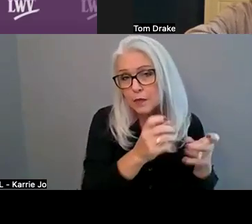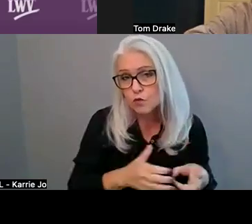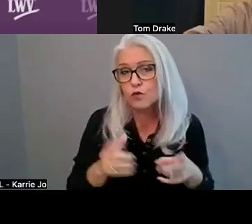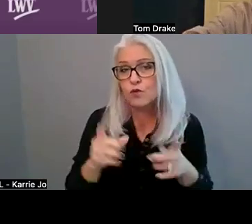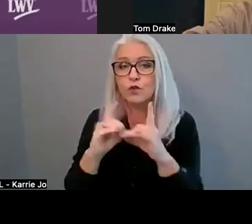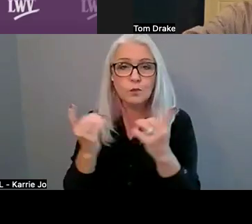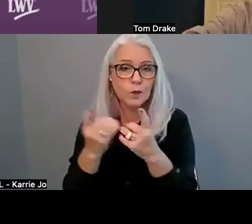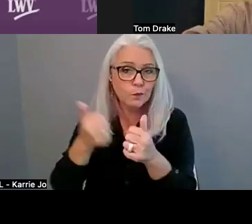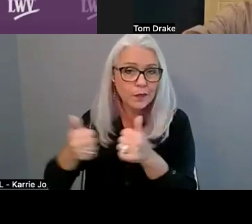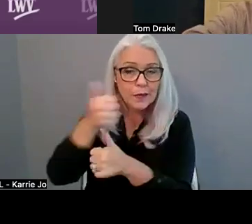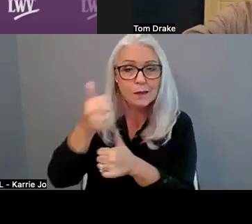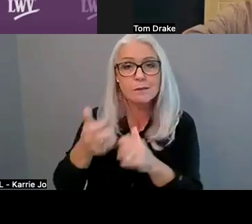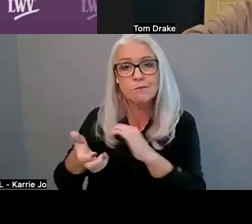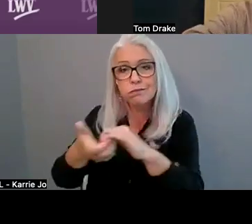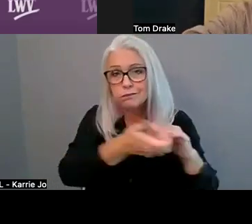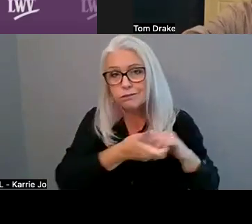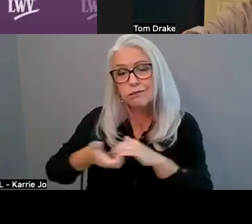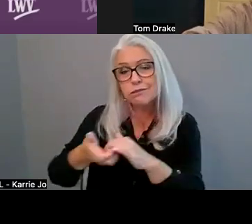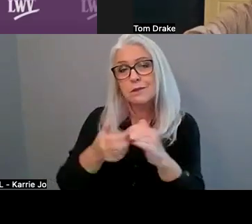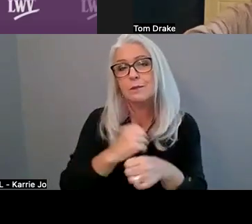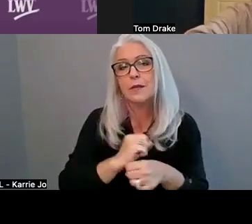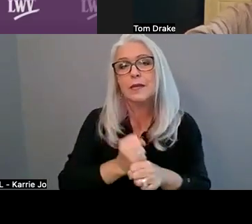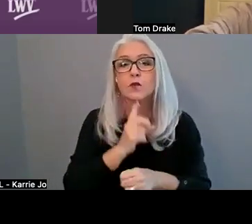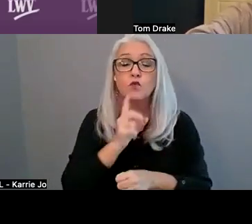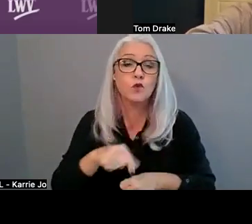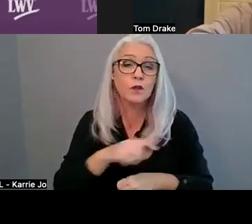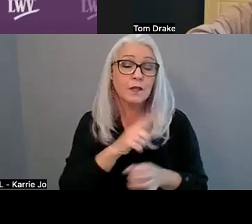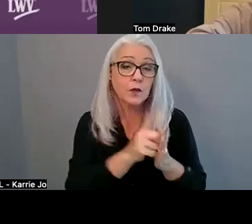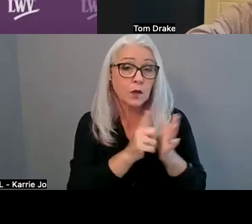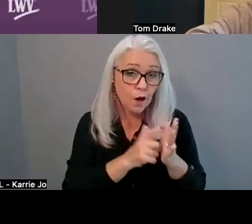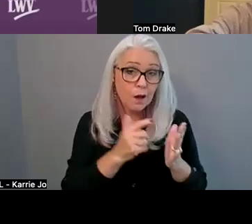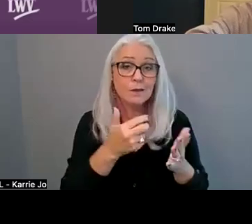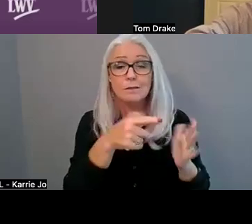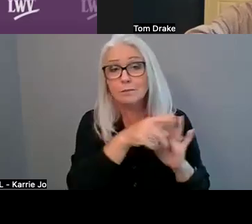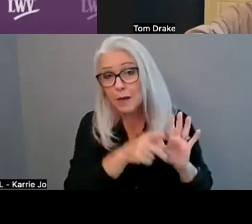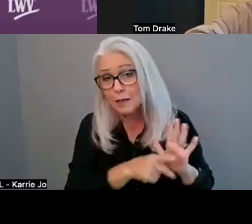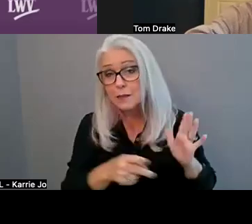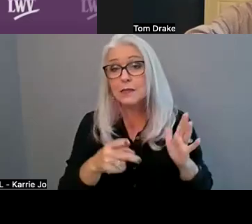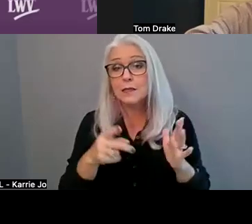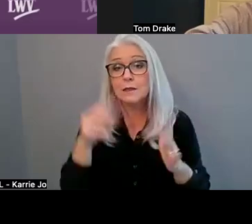that the policies and laws are being implemented as we envisioned.